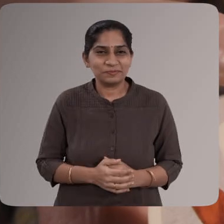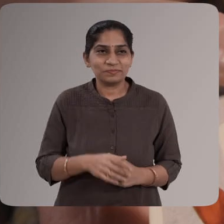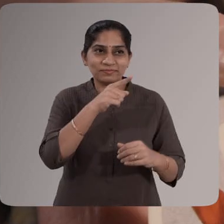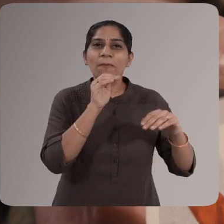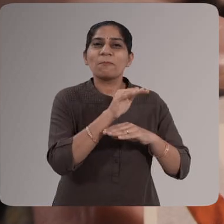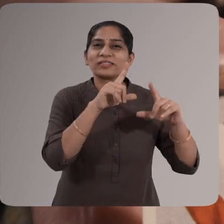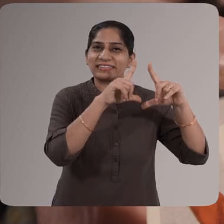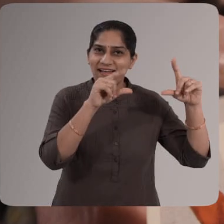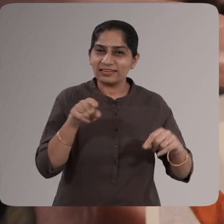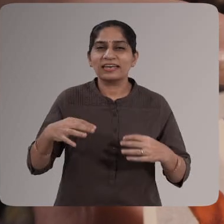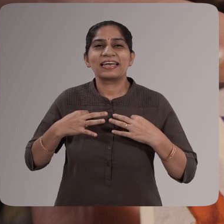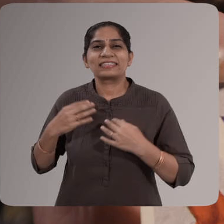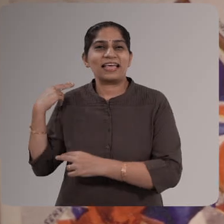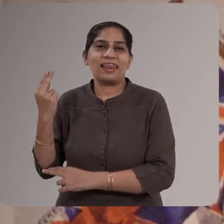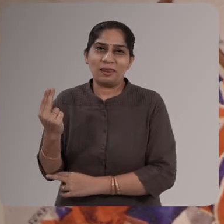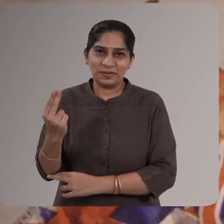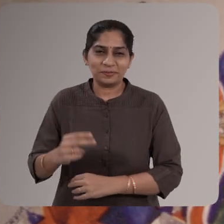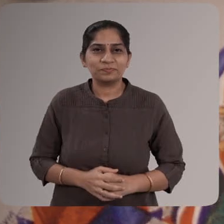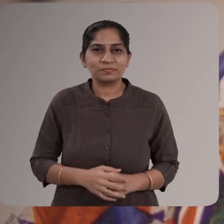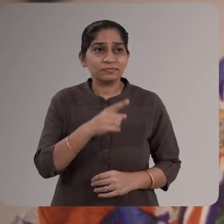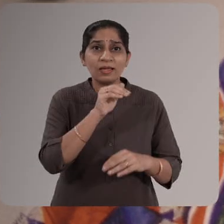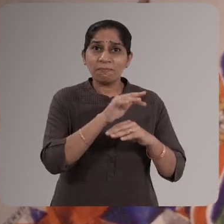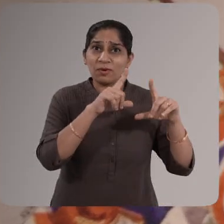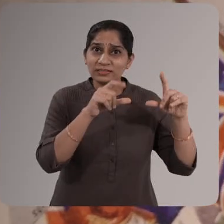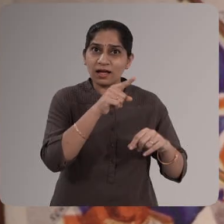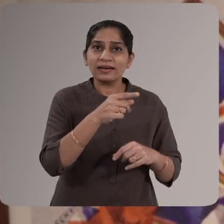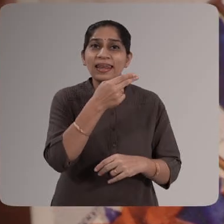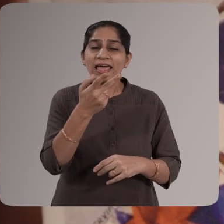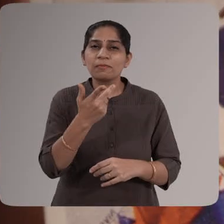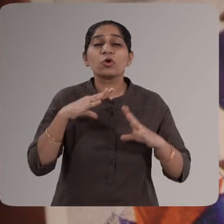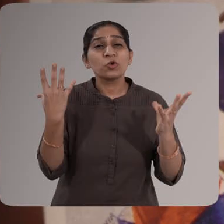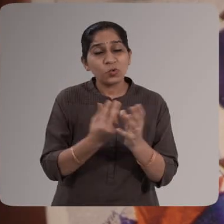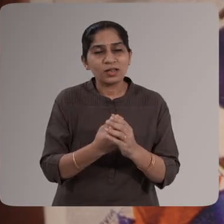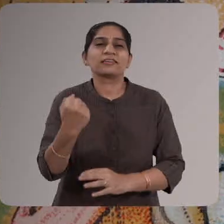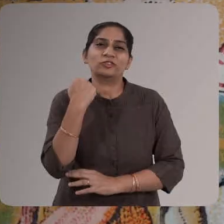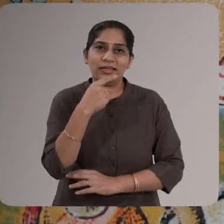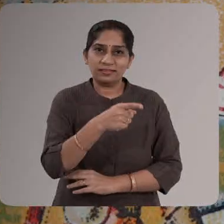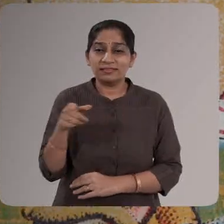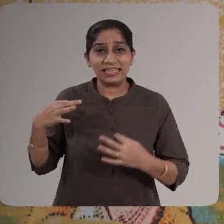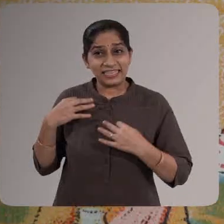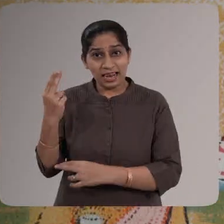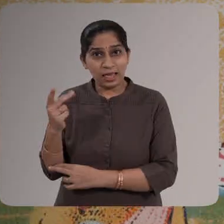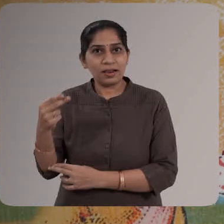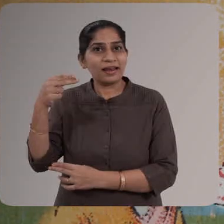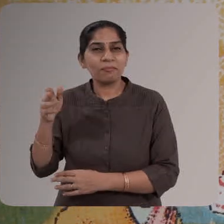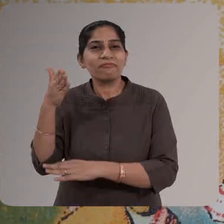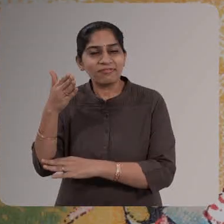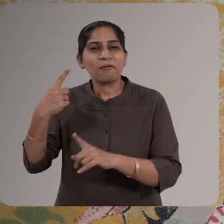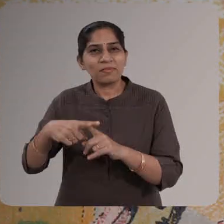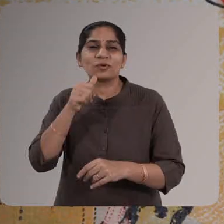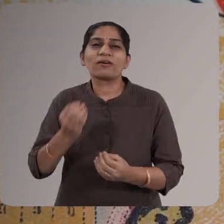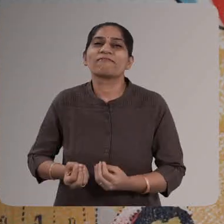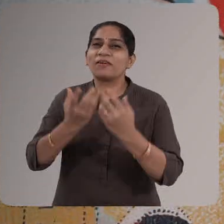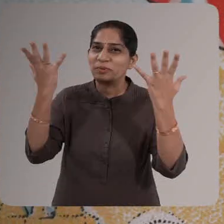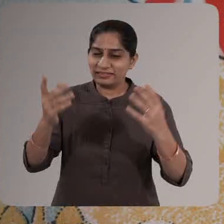postcard and a textile label. The postcard, Union is Strength, and the textile label, Flags and Fountain,